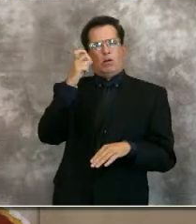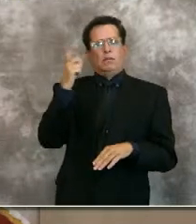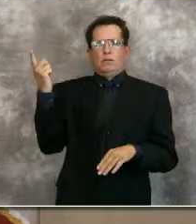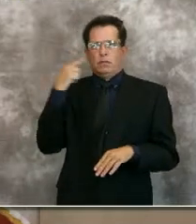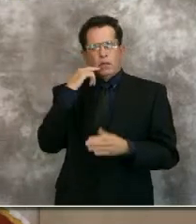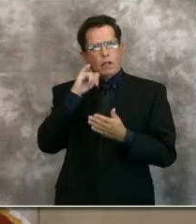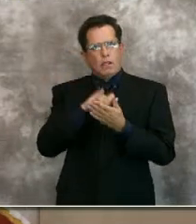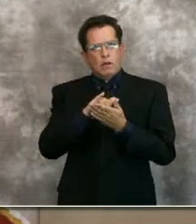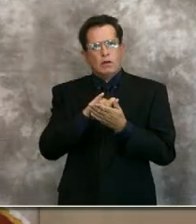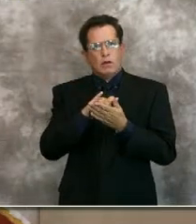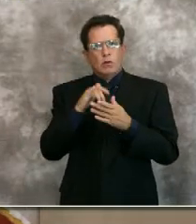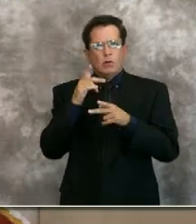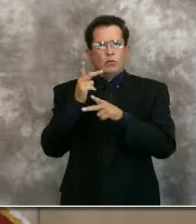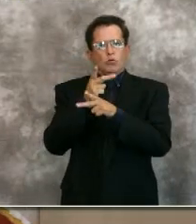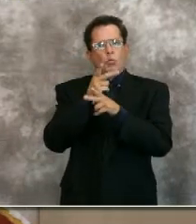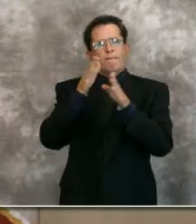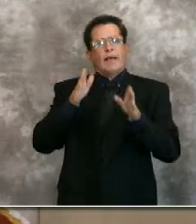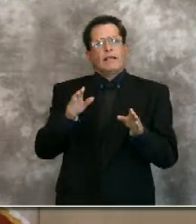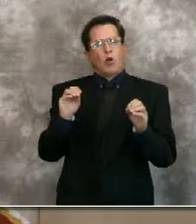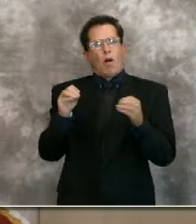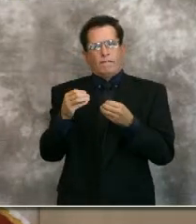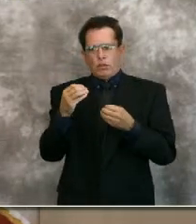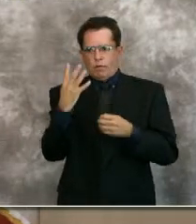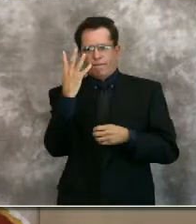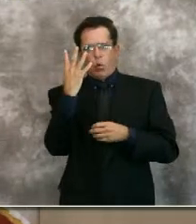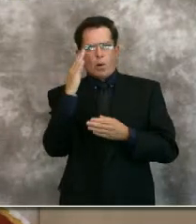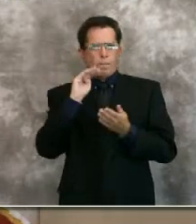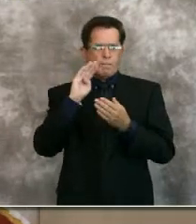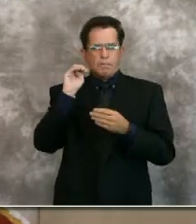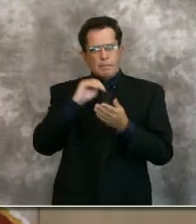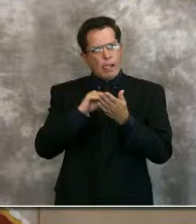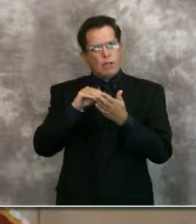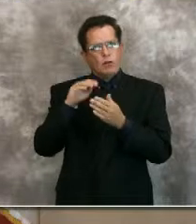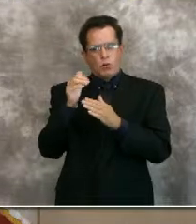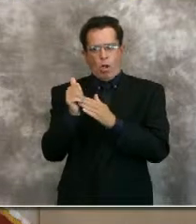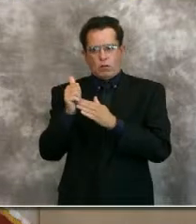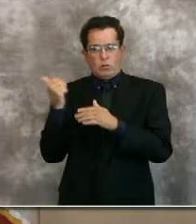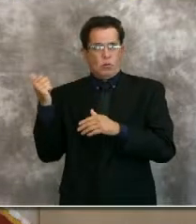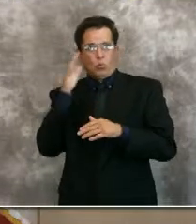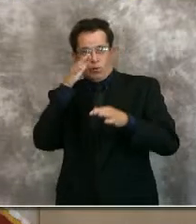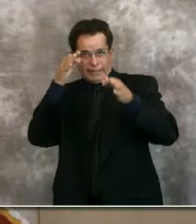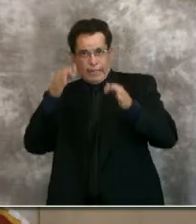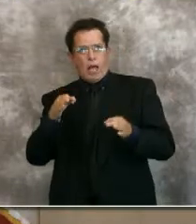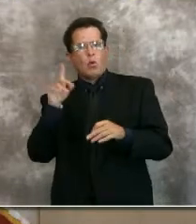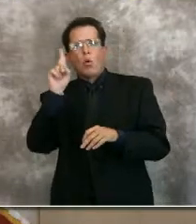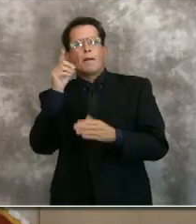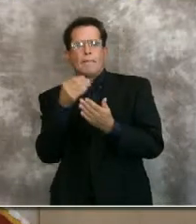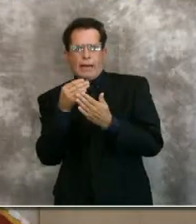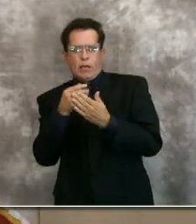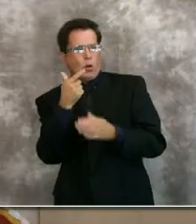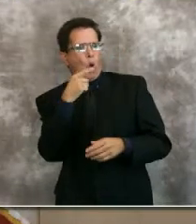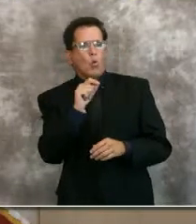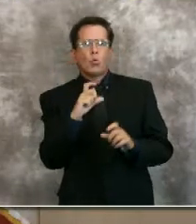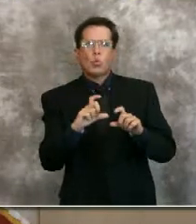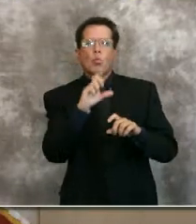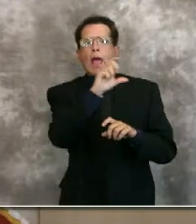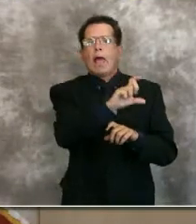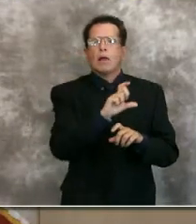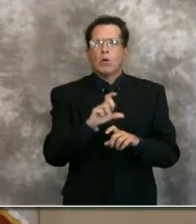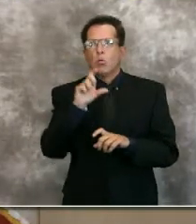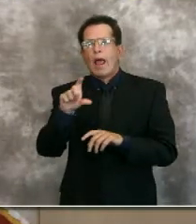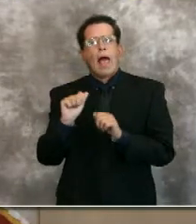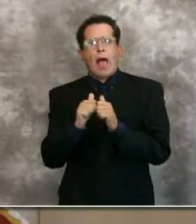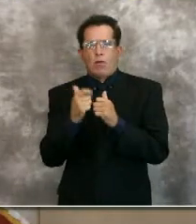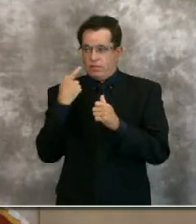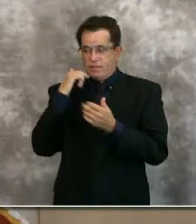saying that each supervisor's office, it's like $4 million, and then they themselves will be able to choose which businesses get these grants? That's basically the way the program